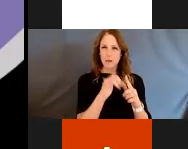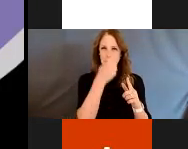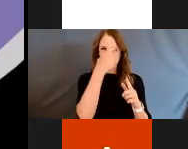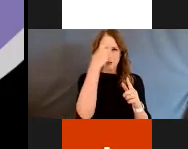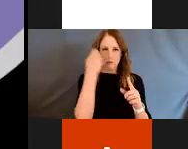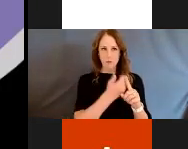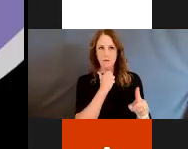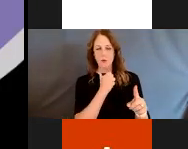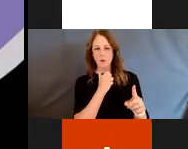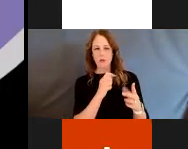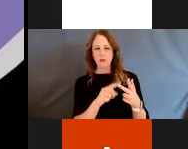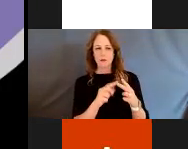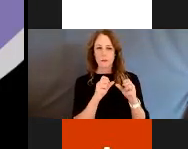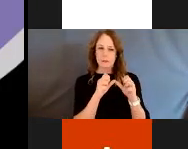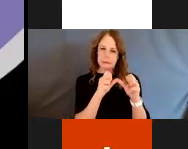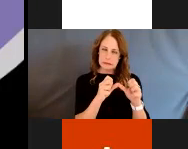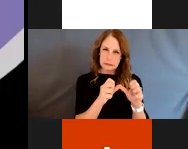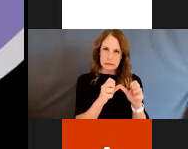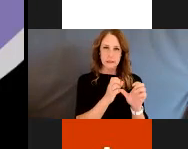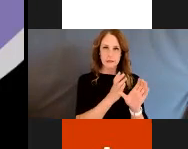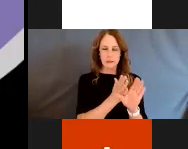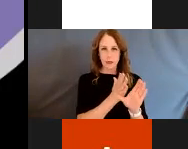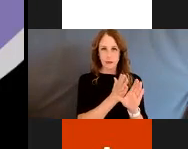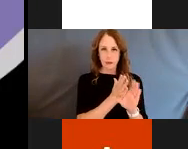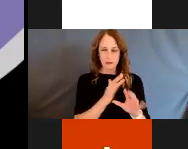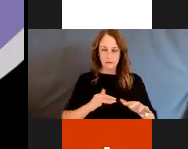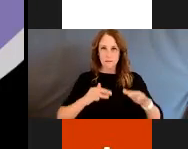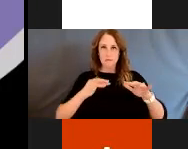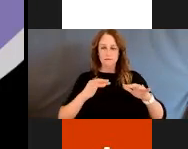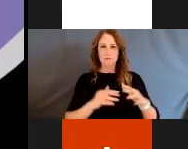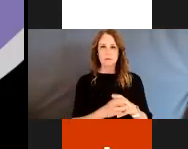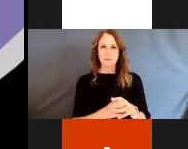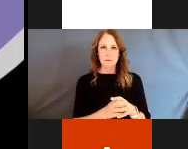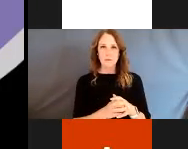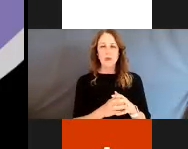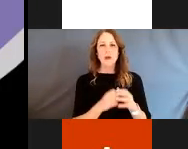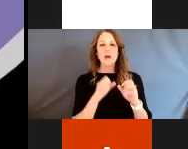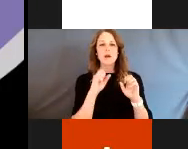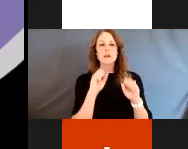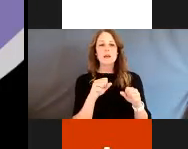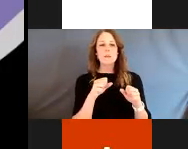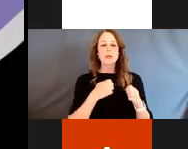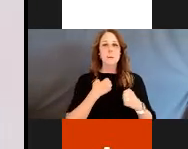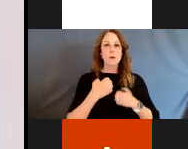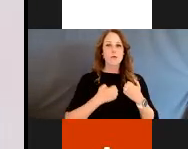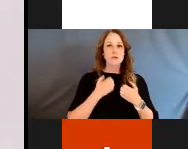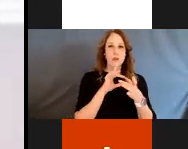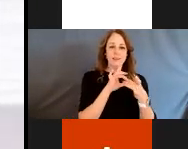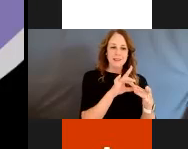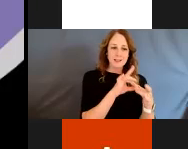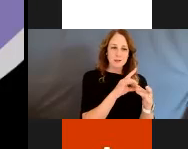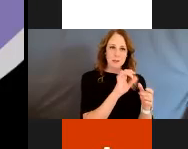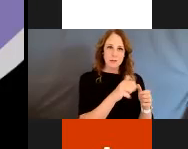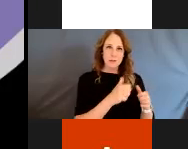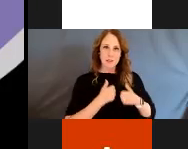arousal. Some other signs of experiencing vicarious trauma include emotional attachment to a